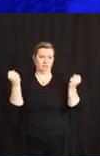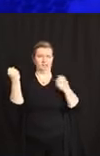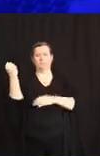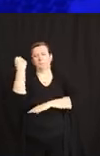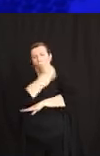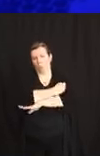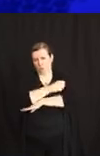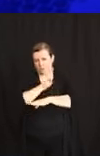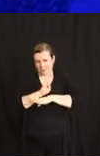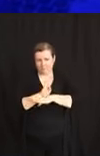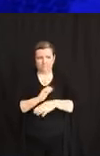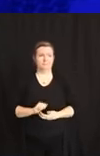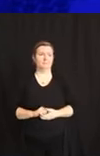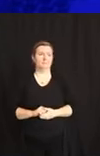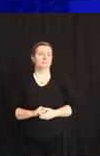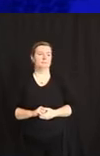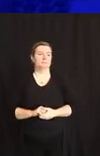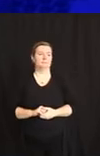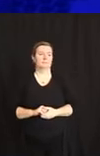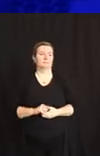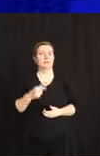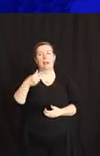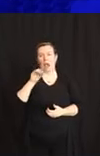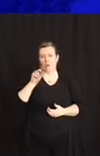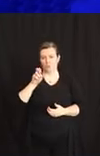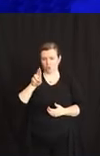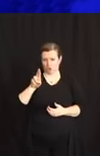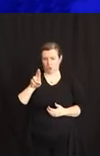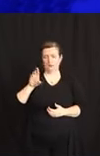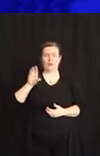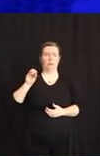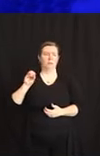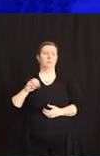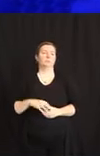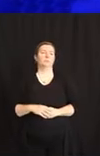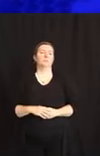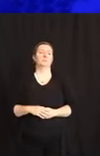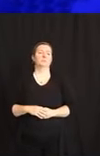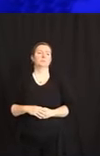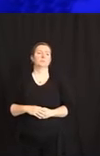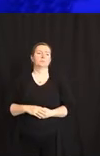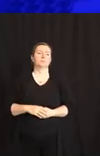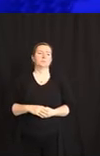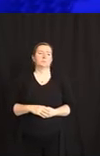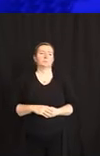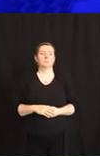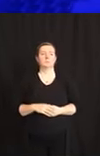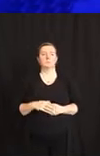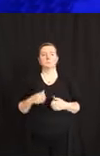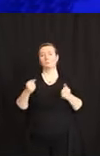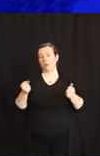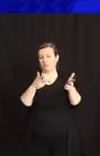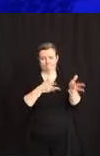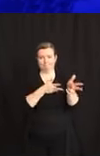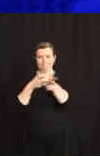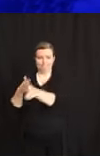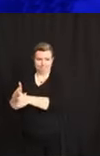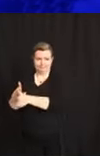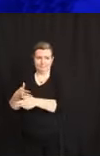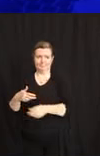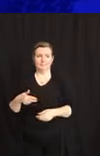made a motor vehicle stop for a motorist driving erratically. The subject was found to have several active warrants,